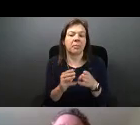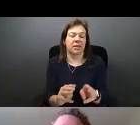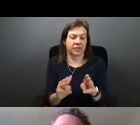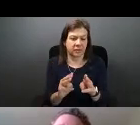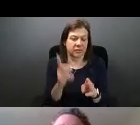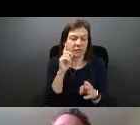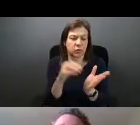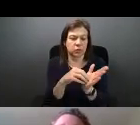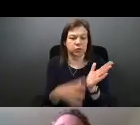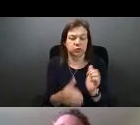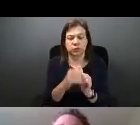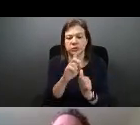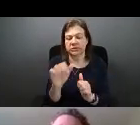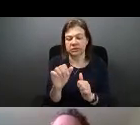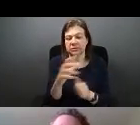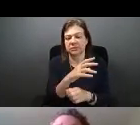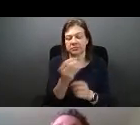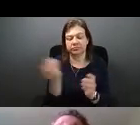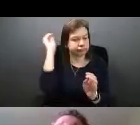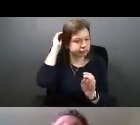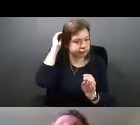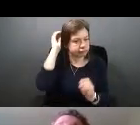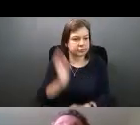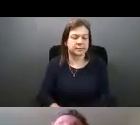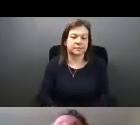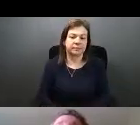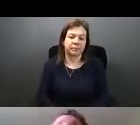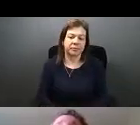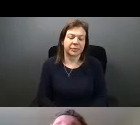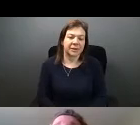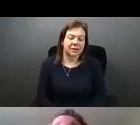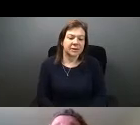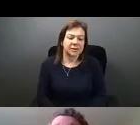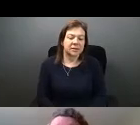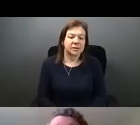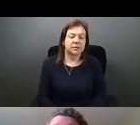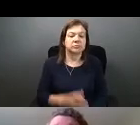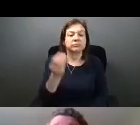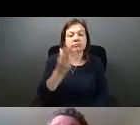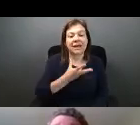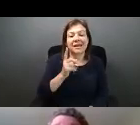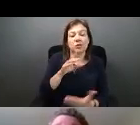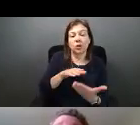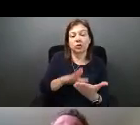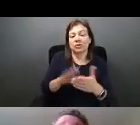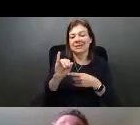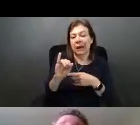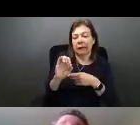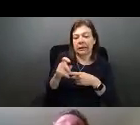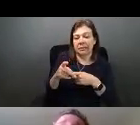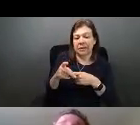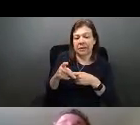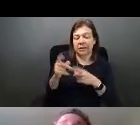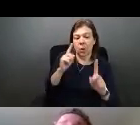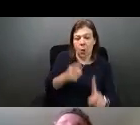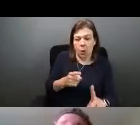methodologies with students with disabilities in mind. Tell us if you will address IEP goals. Tell